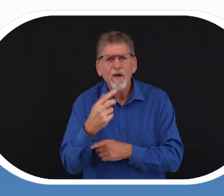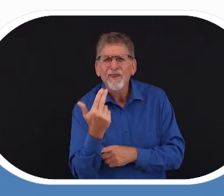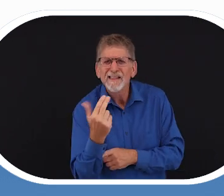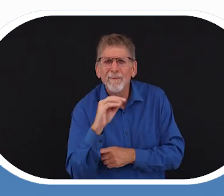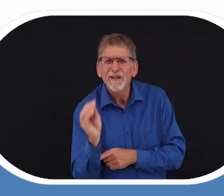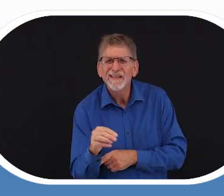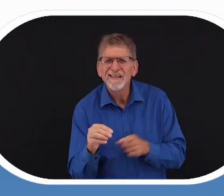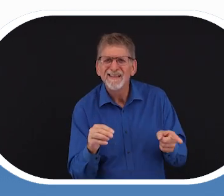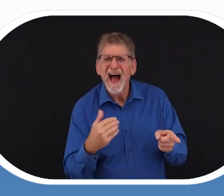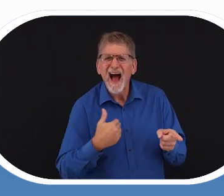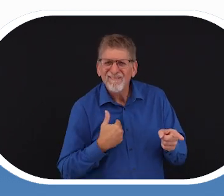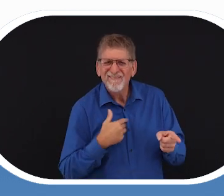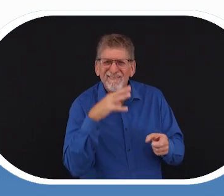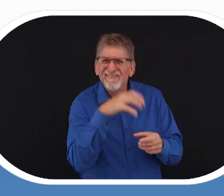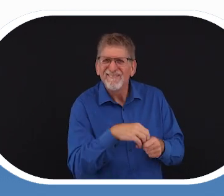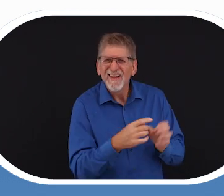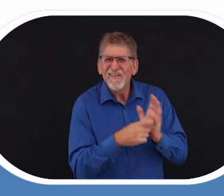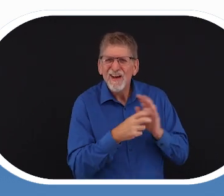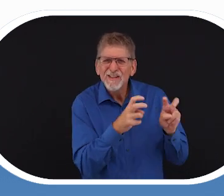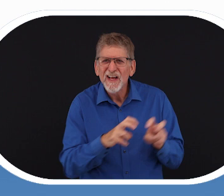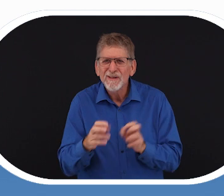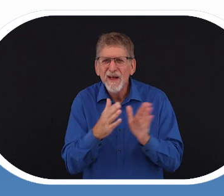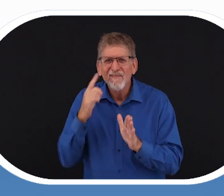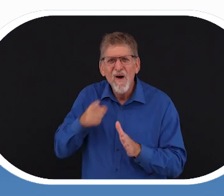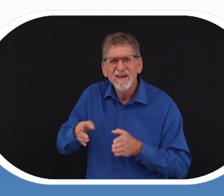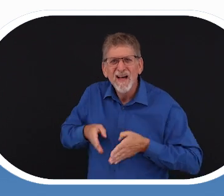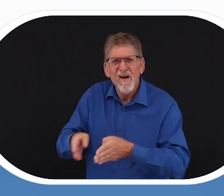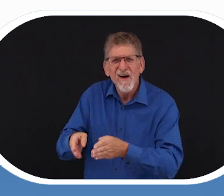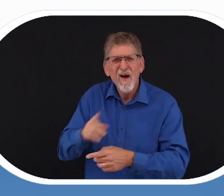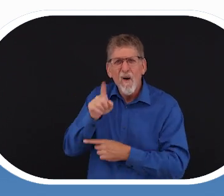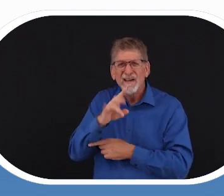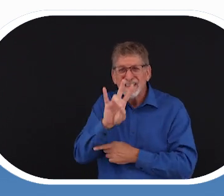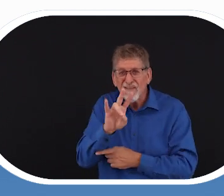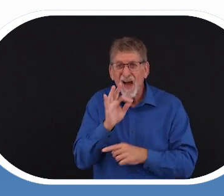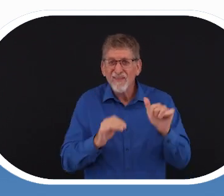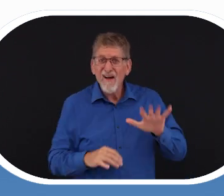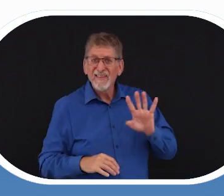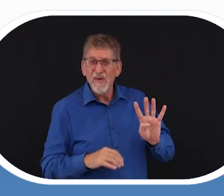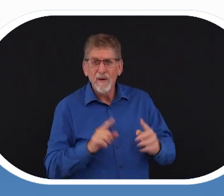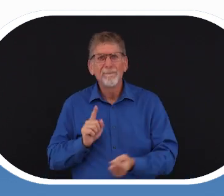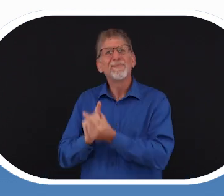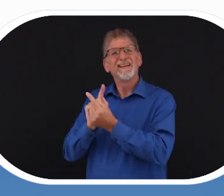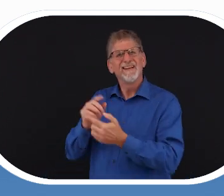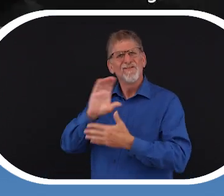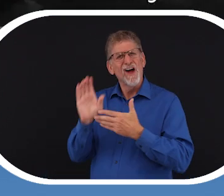54 plans met all required criteria. So my group is pursuing a twofold